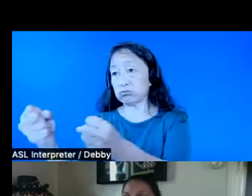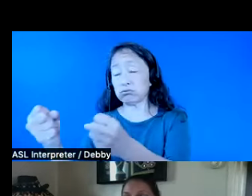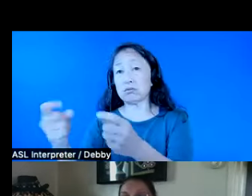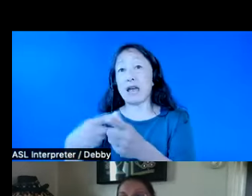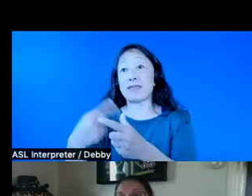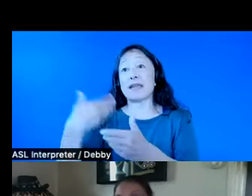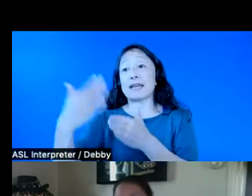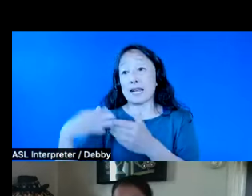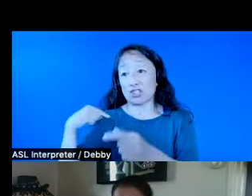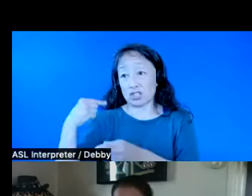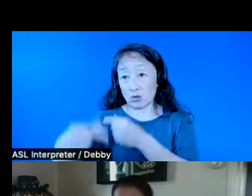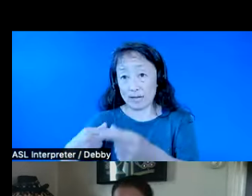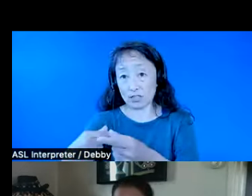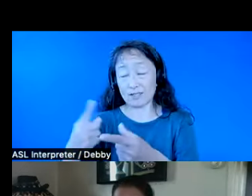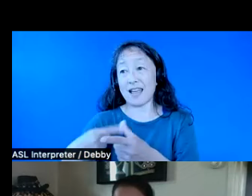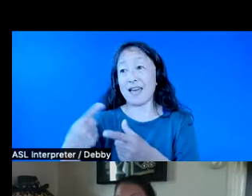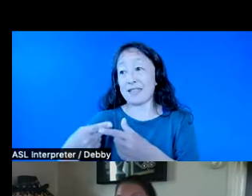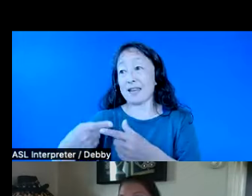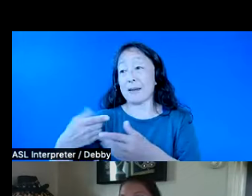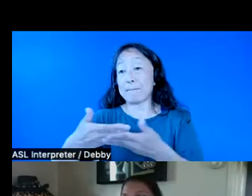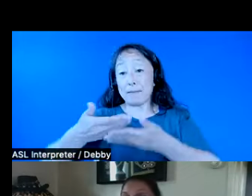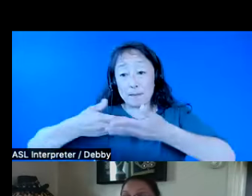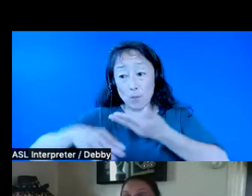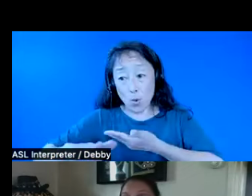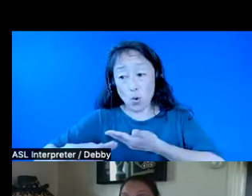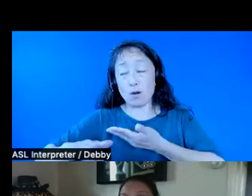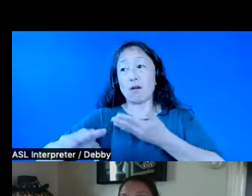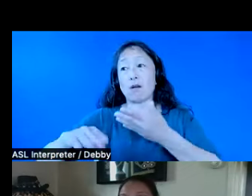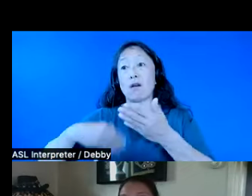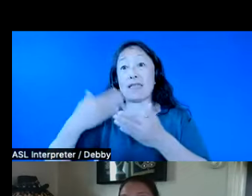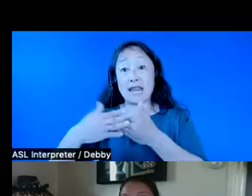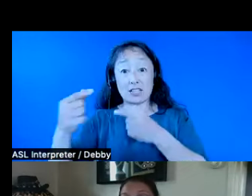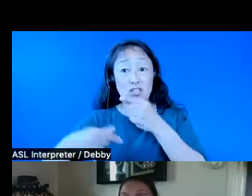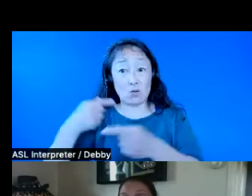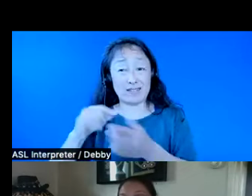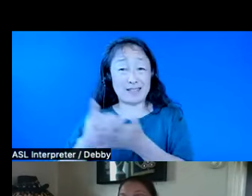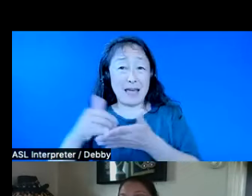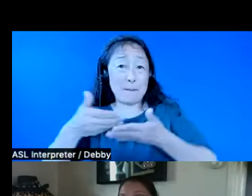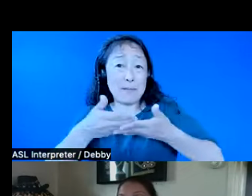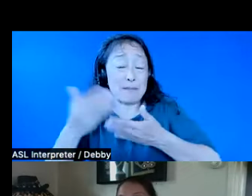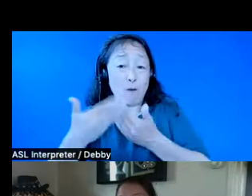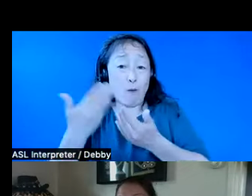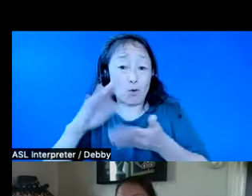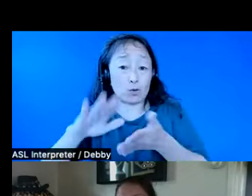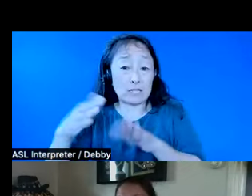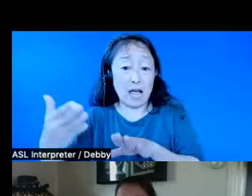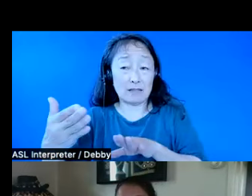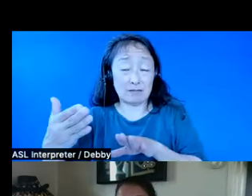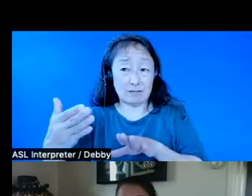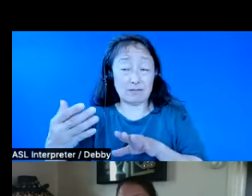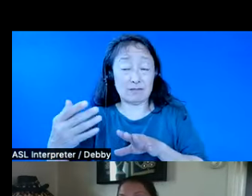generation, and now we have the next generation of babies in the hospital that almost died. I walked into that hospital,